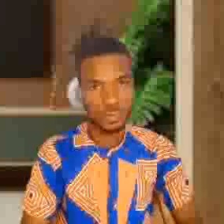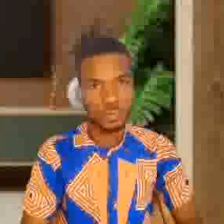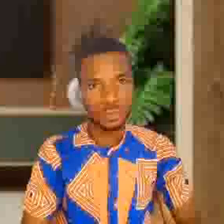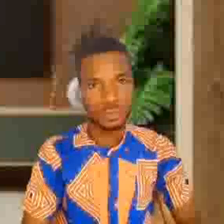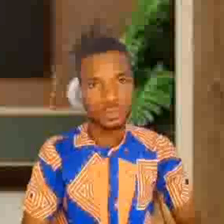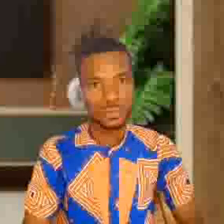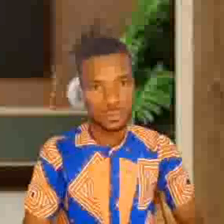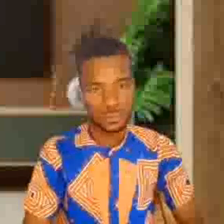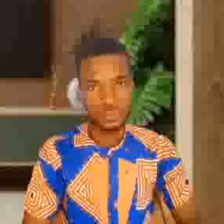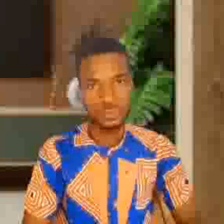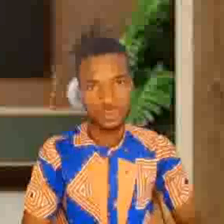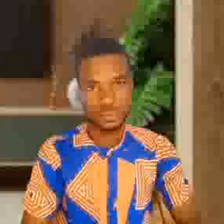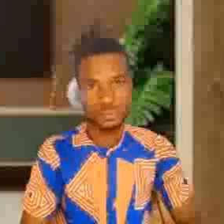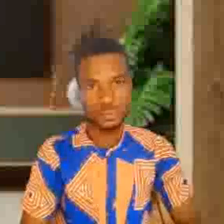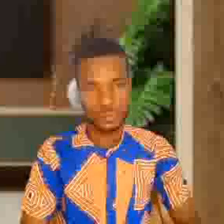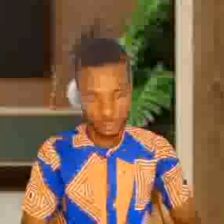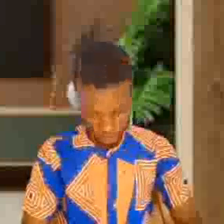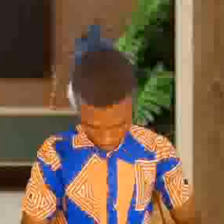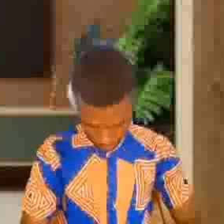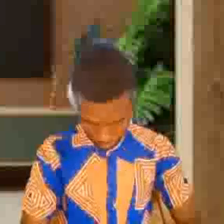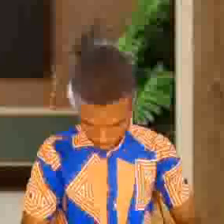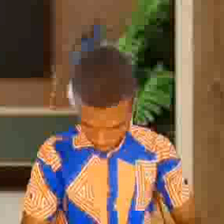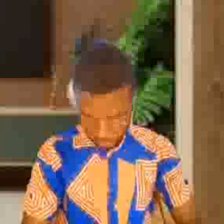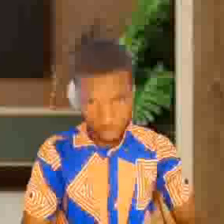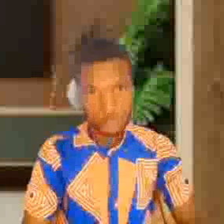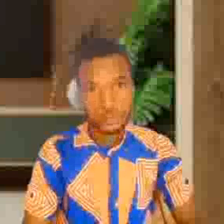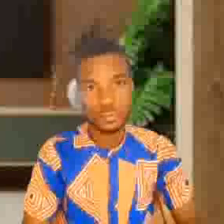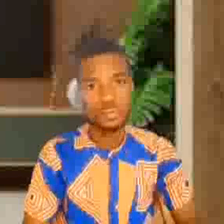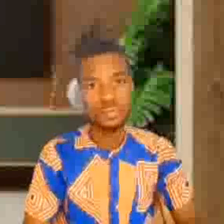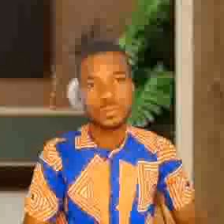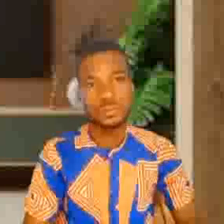I was able to engage him. He was open. And we began to discuss.